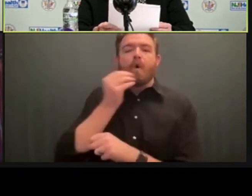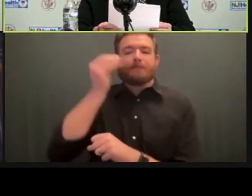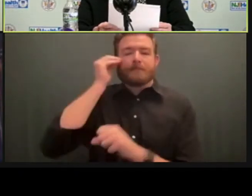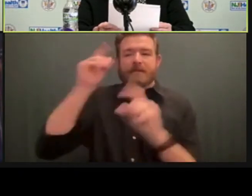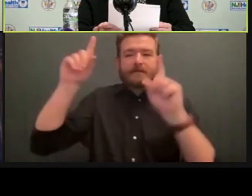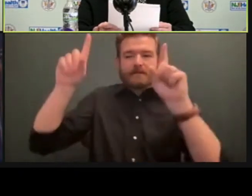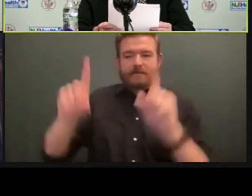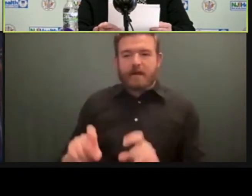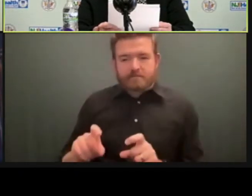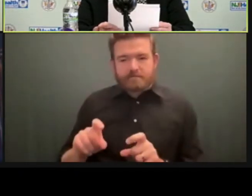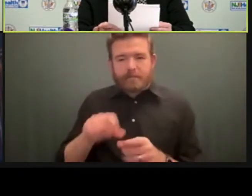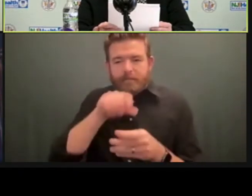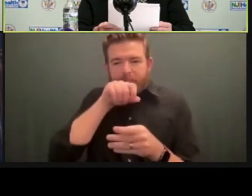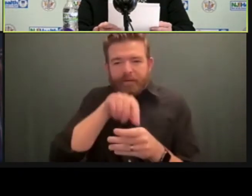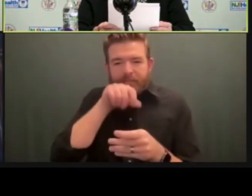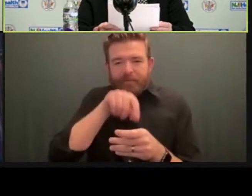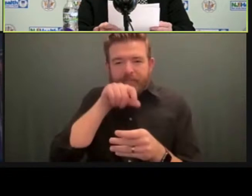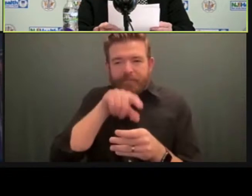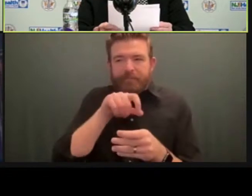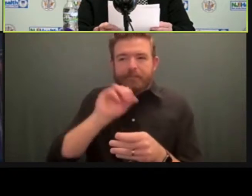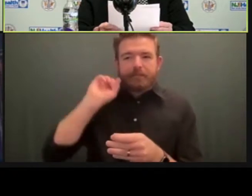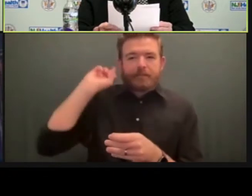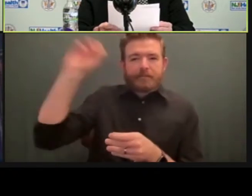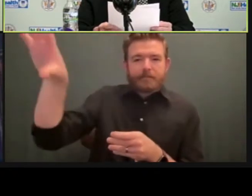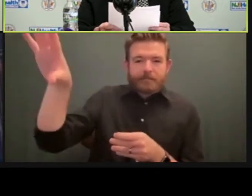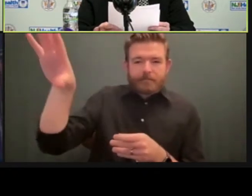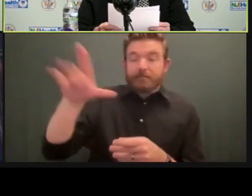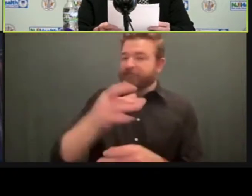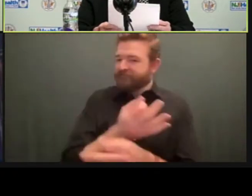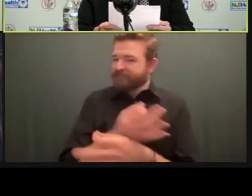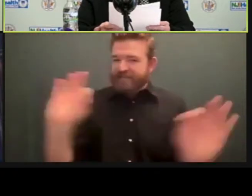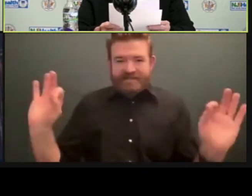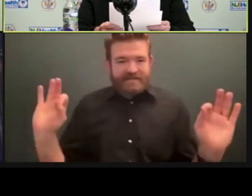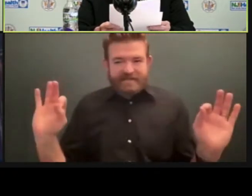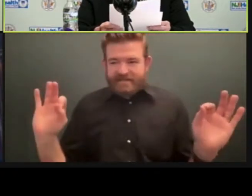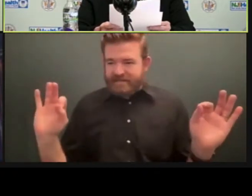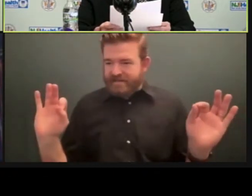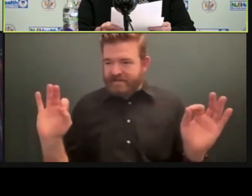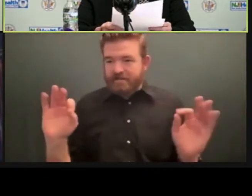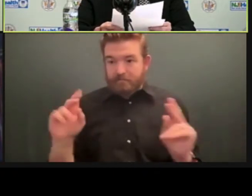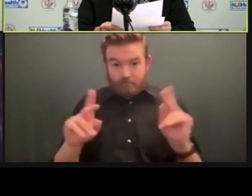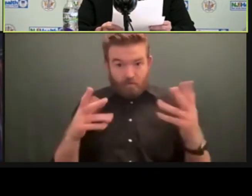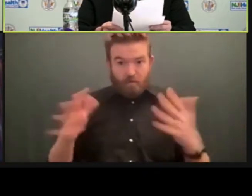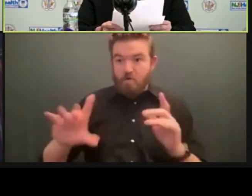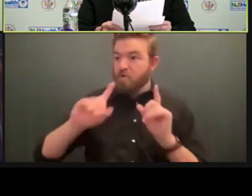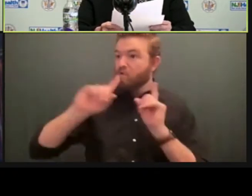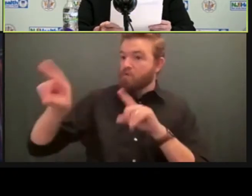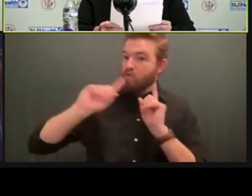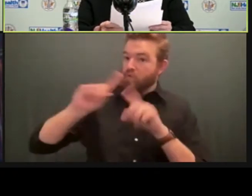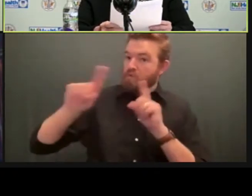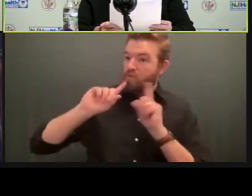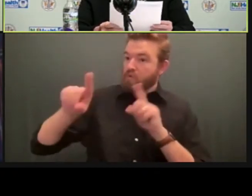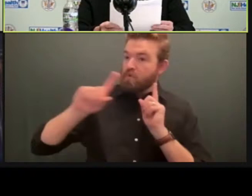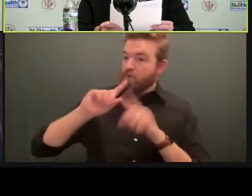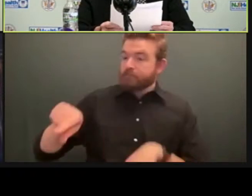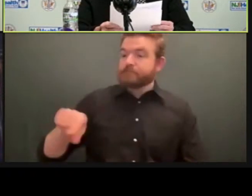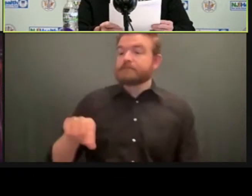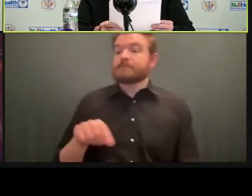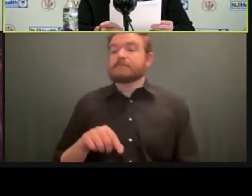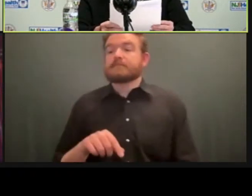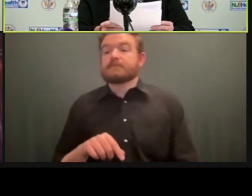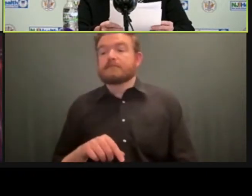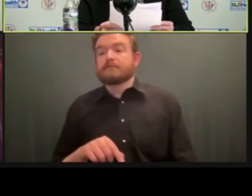463,457 residents have ordered test kits. However, due to a nationwide inventory